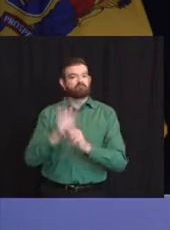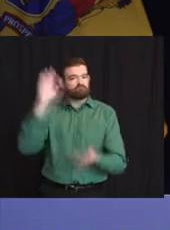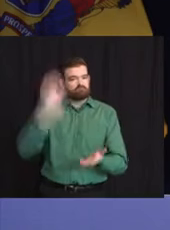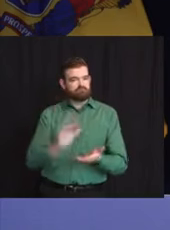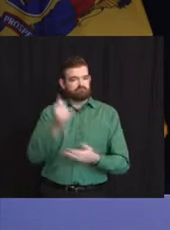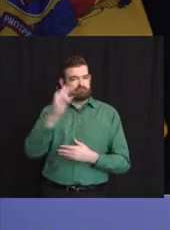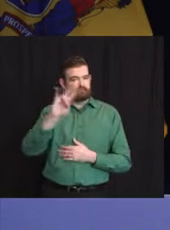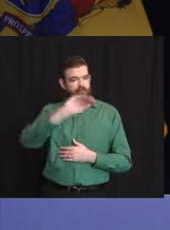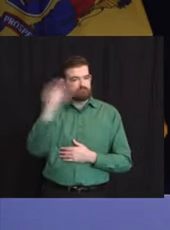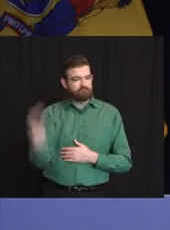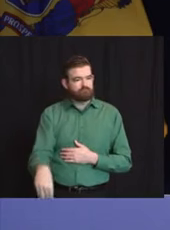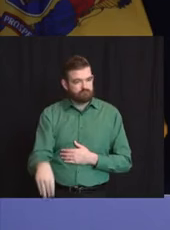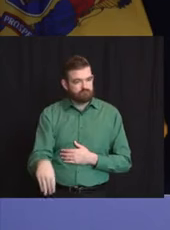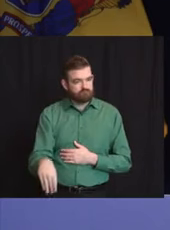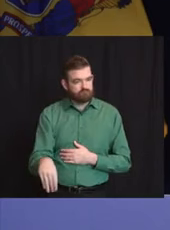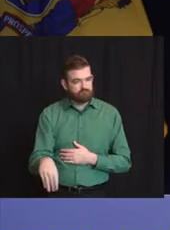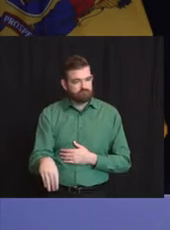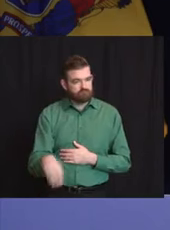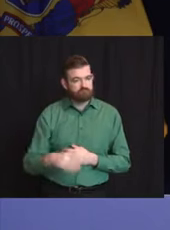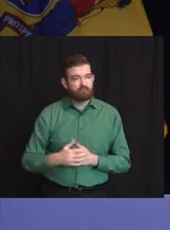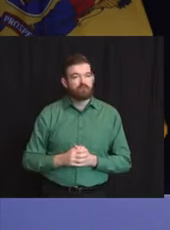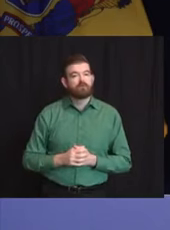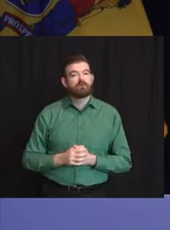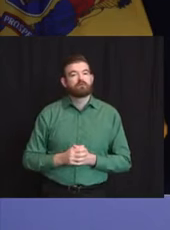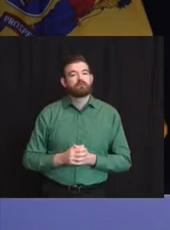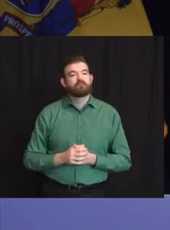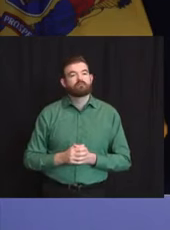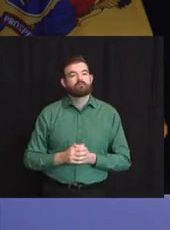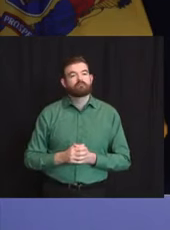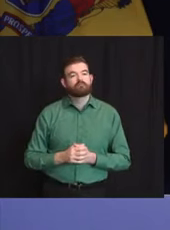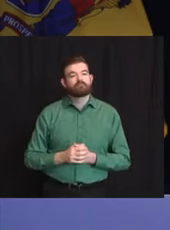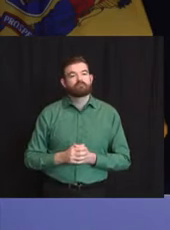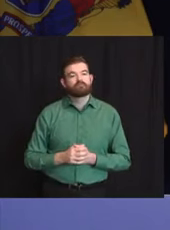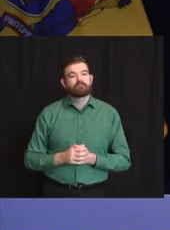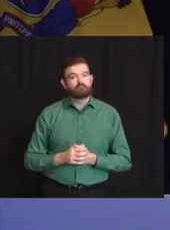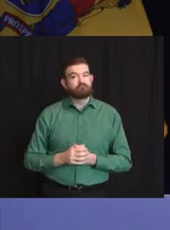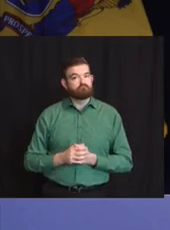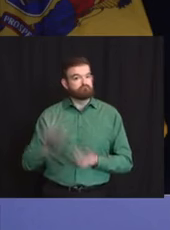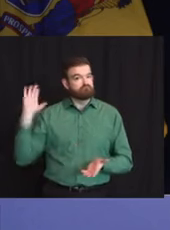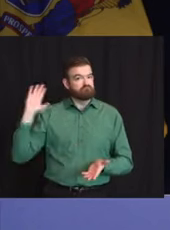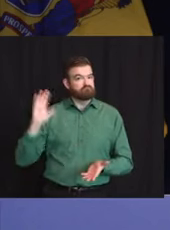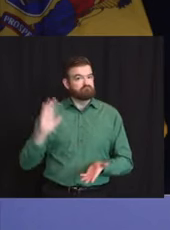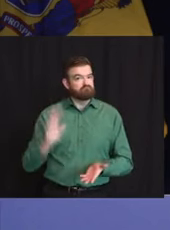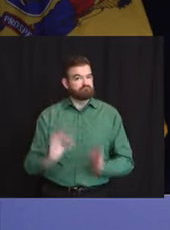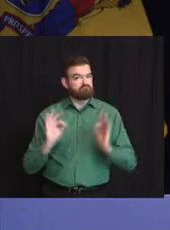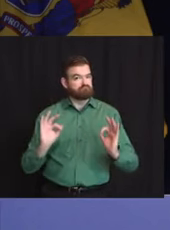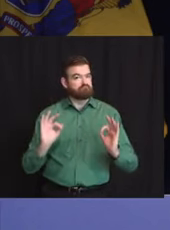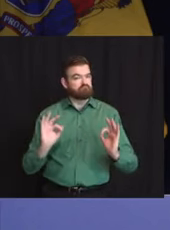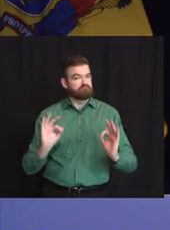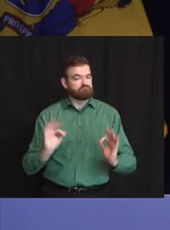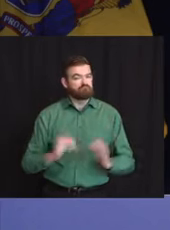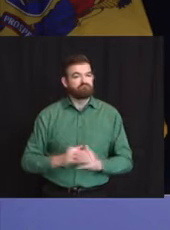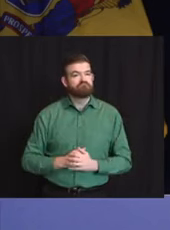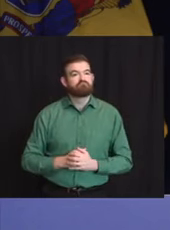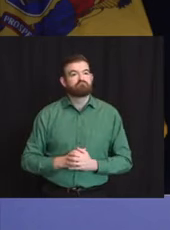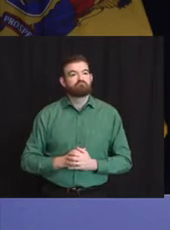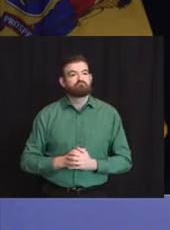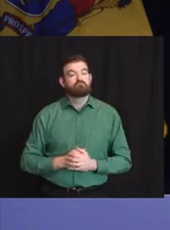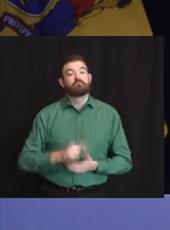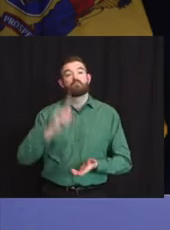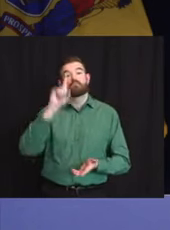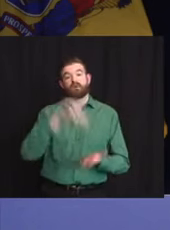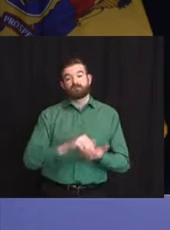8,293 individuals hospitalized on April 14th. There are 1,933 individuals in